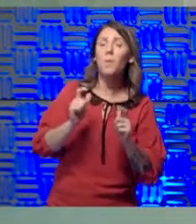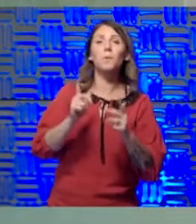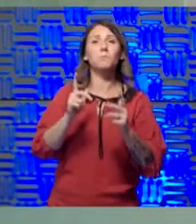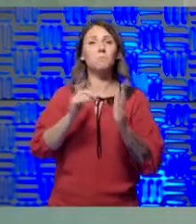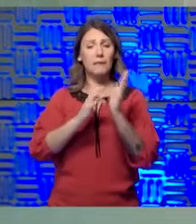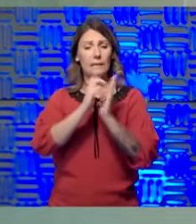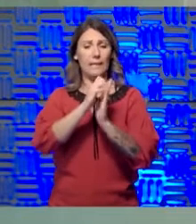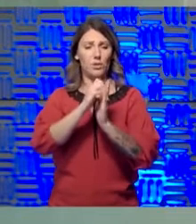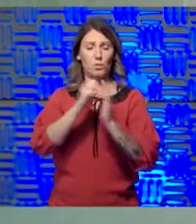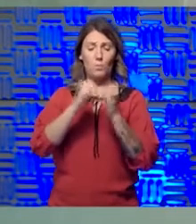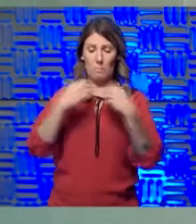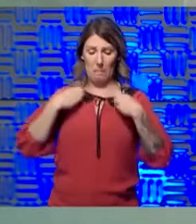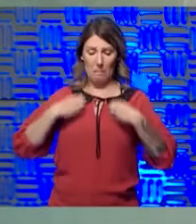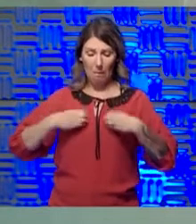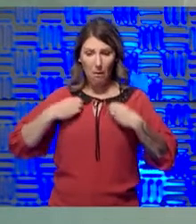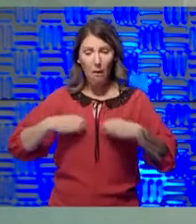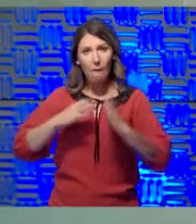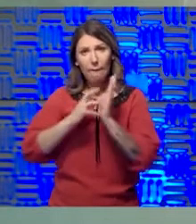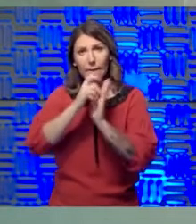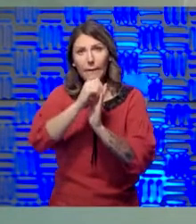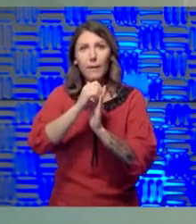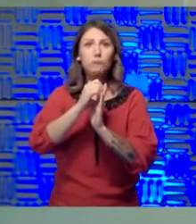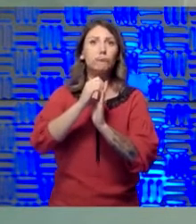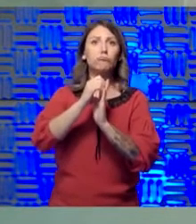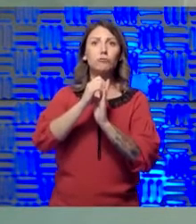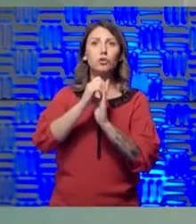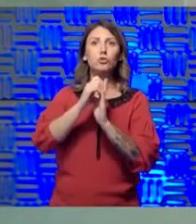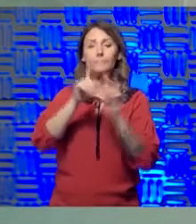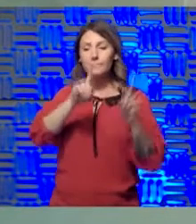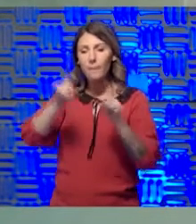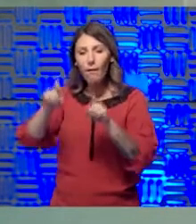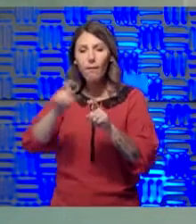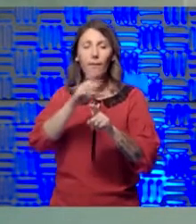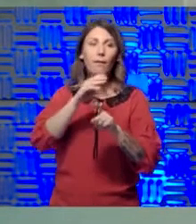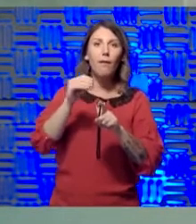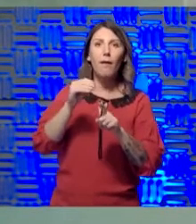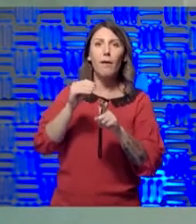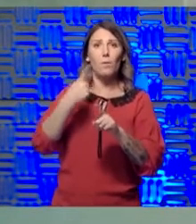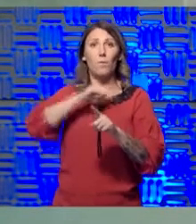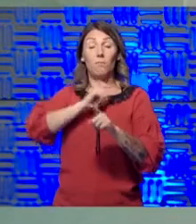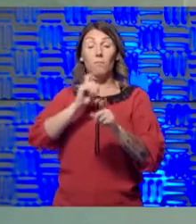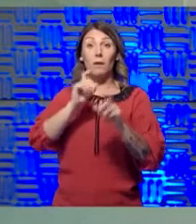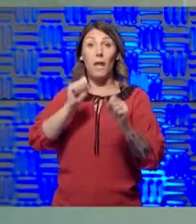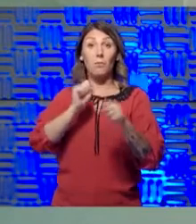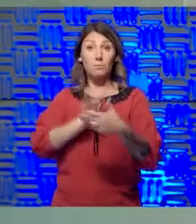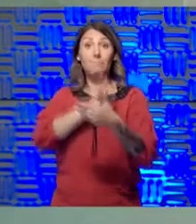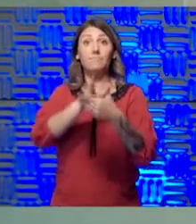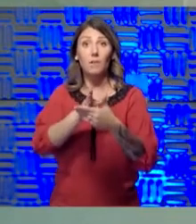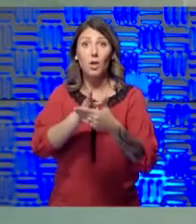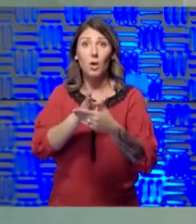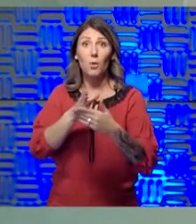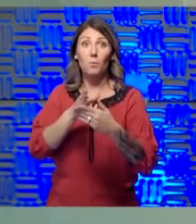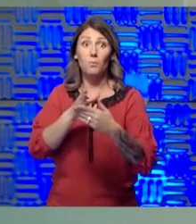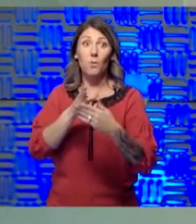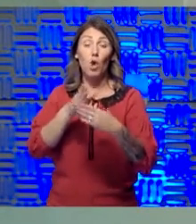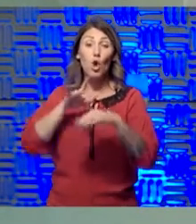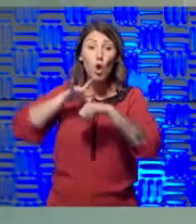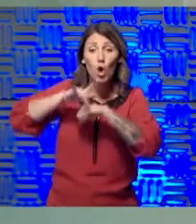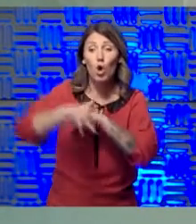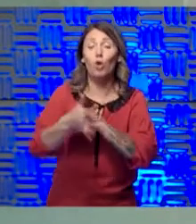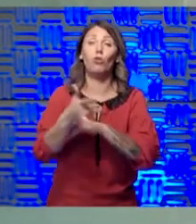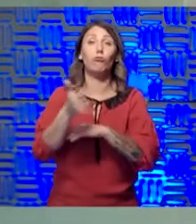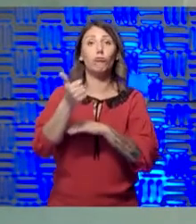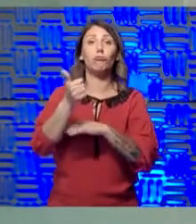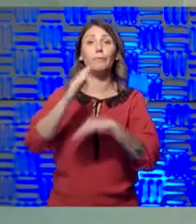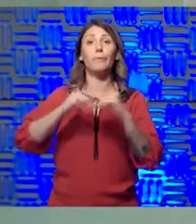program, and really help save lives because we've been able to intervene much earlier than if traditionally they've